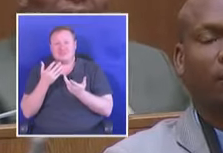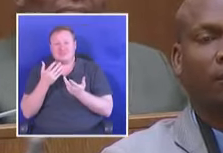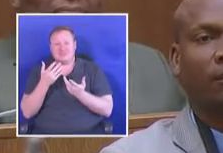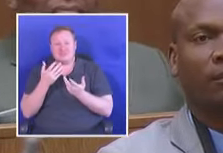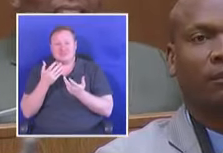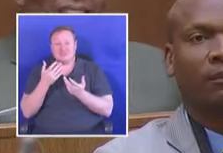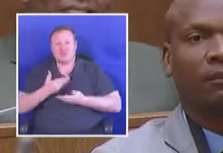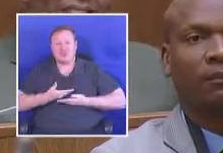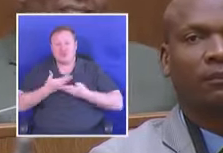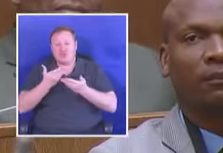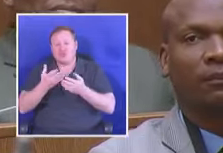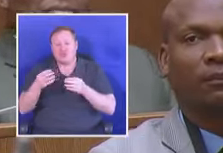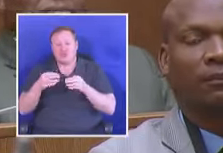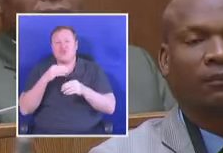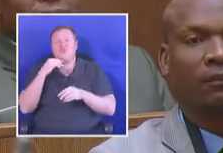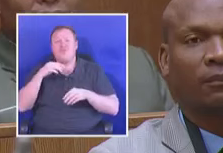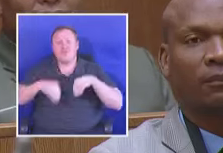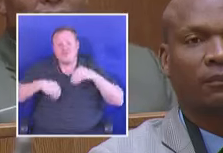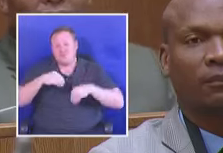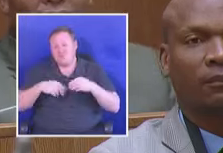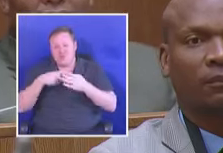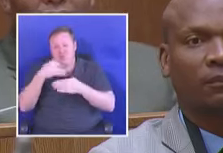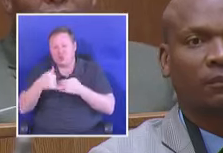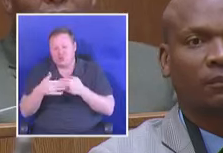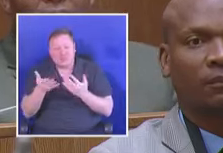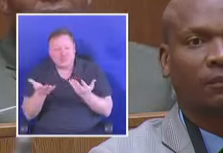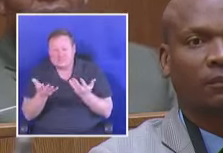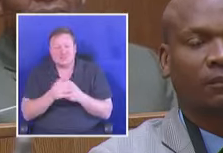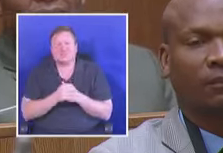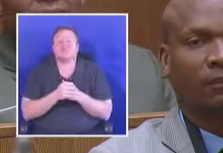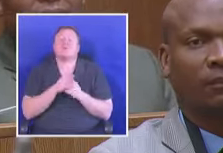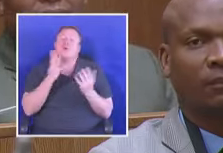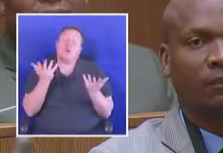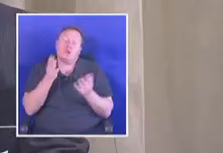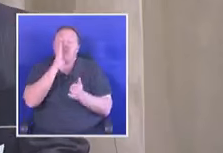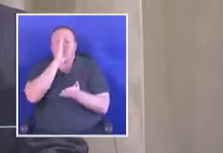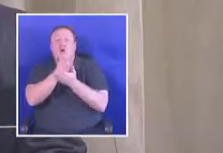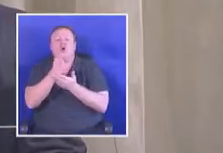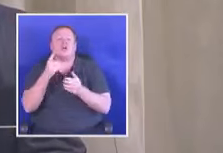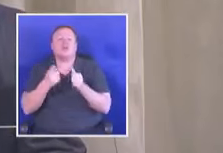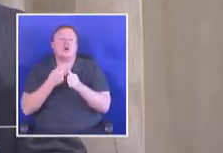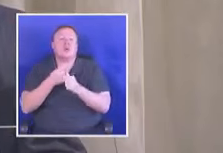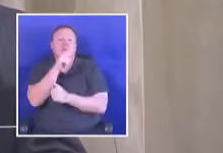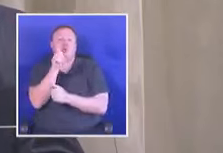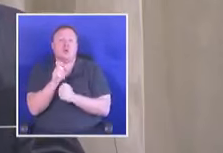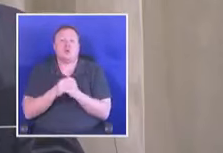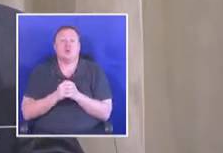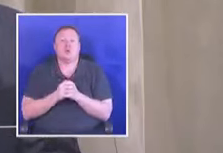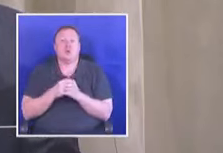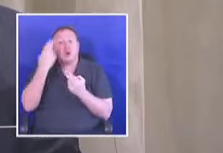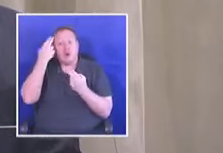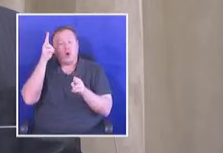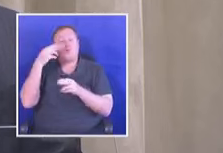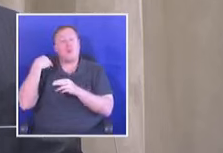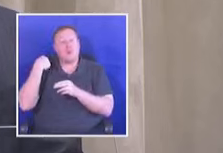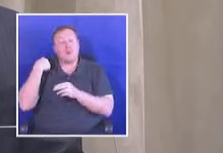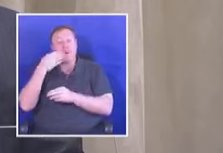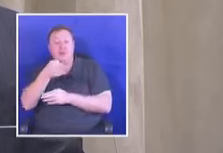guess one should be quite direct in answering the question because the honorable member